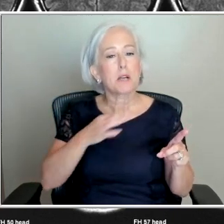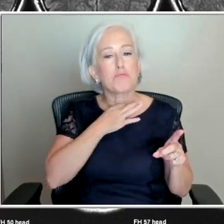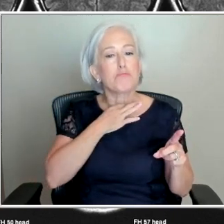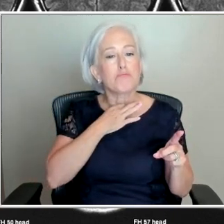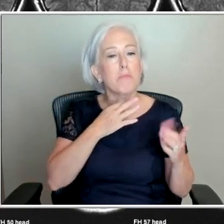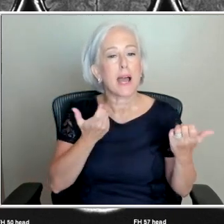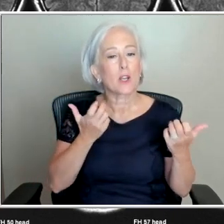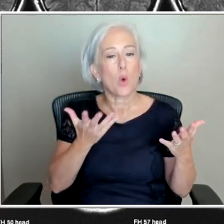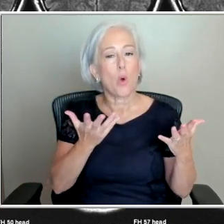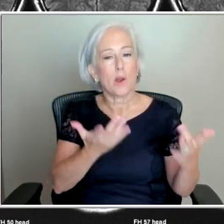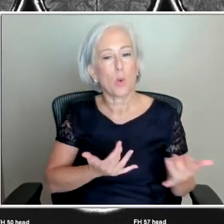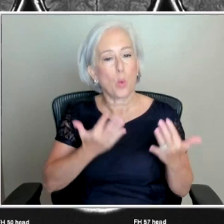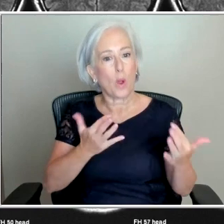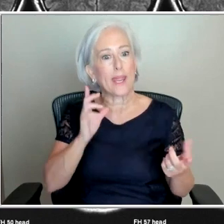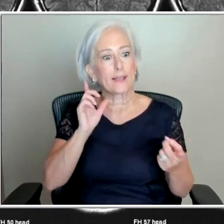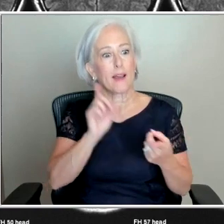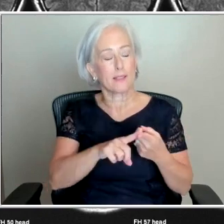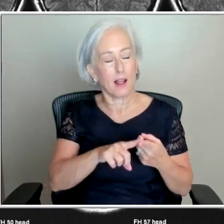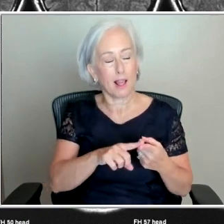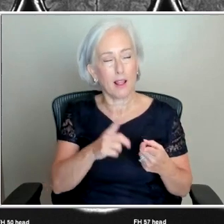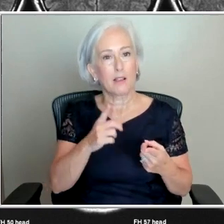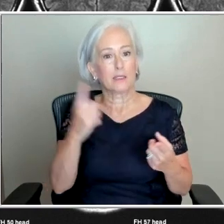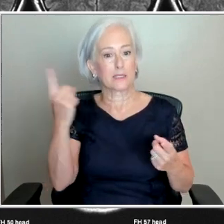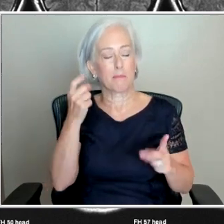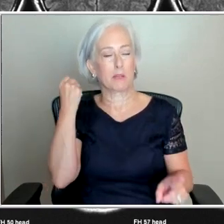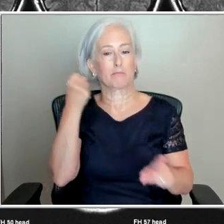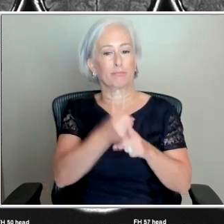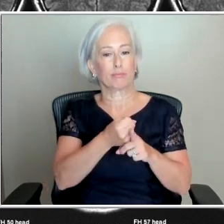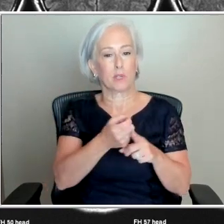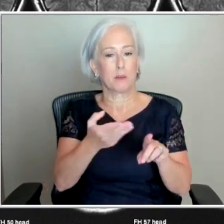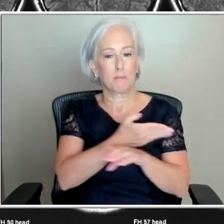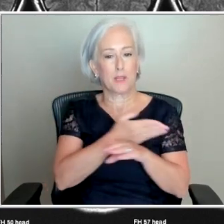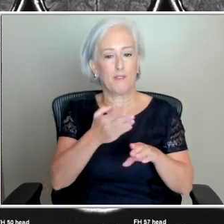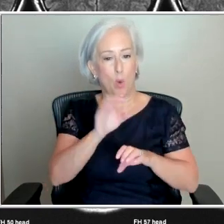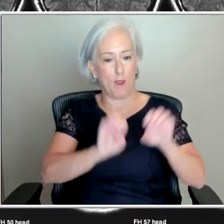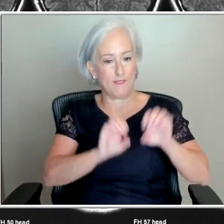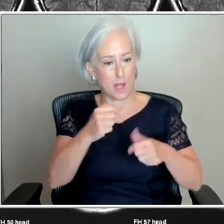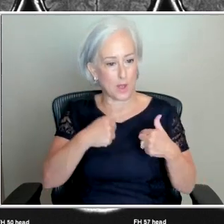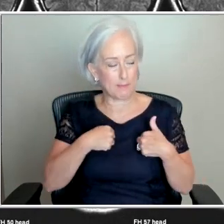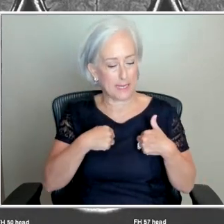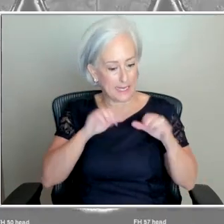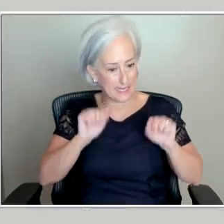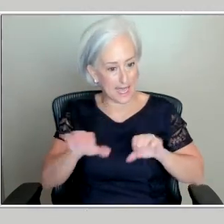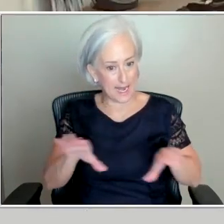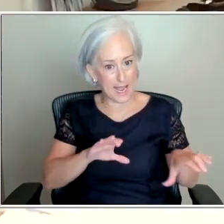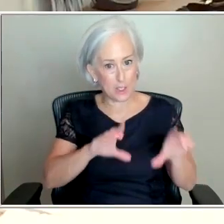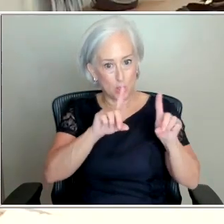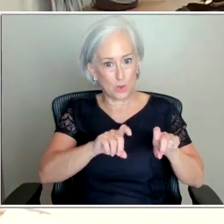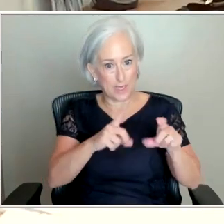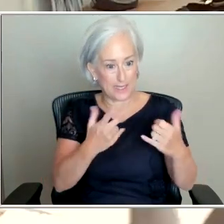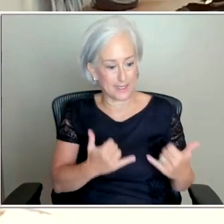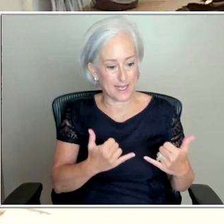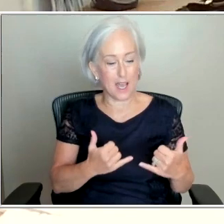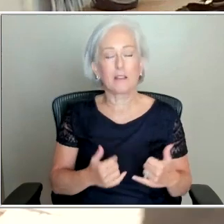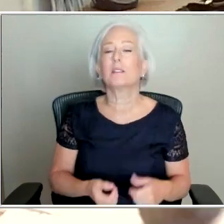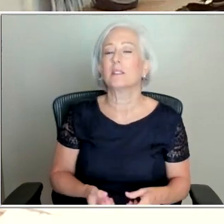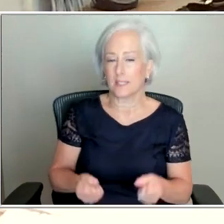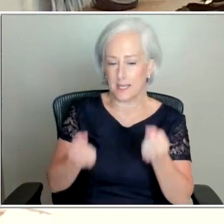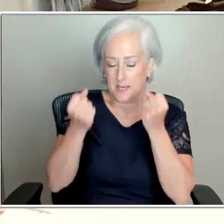So what kind of tests or scans could he get now? Yeah, so this is a really common question when people are worried about their risk